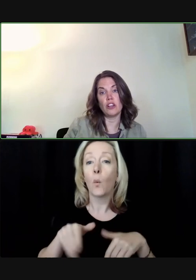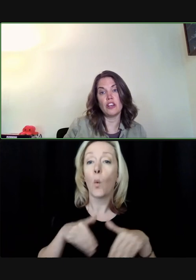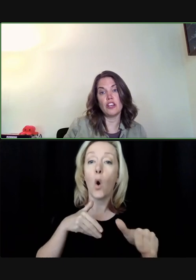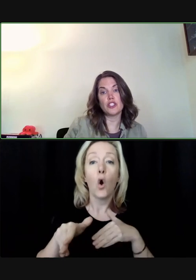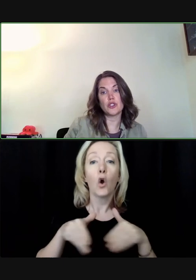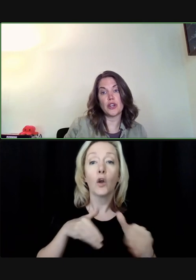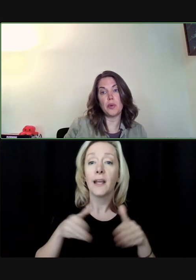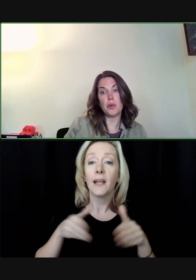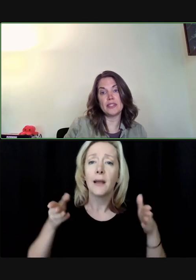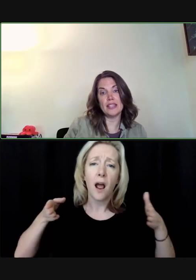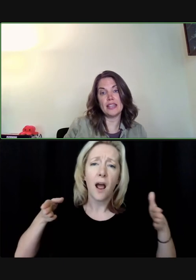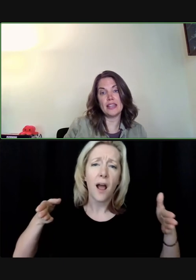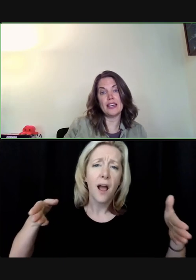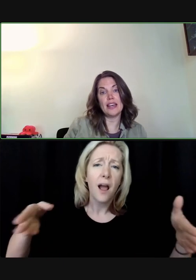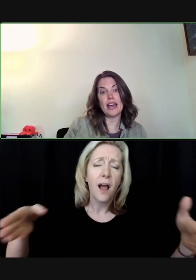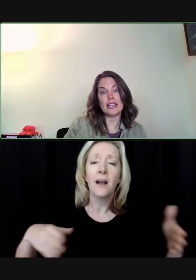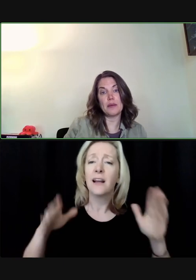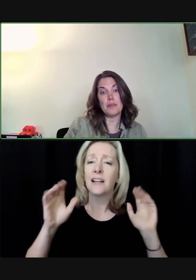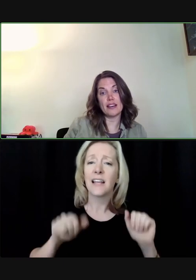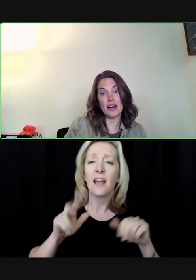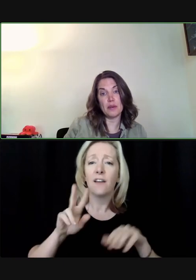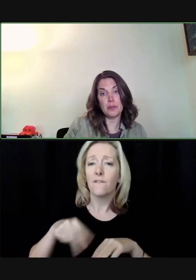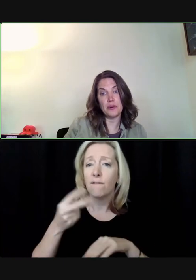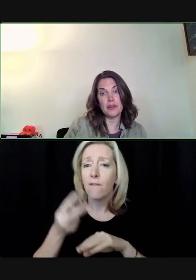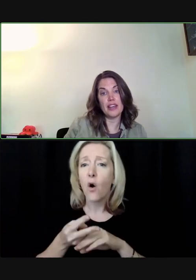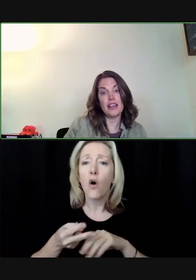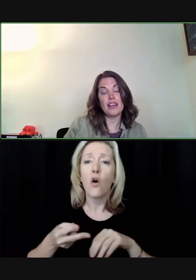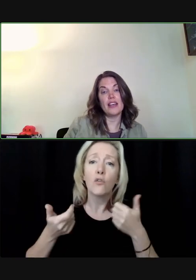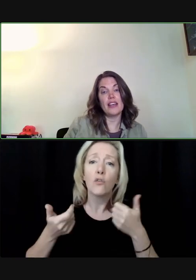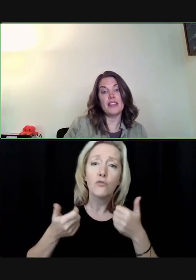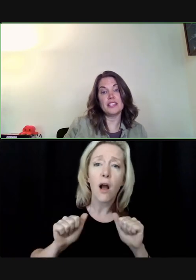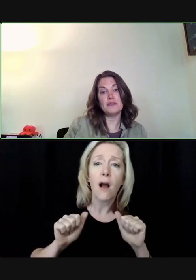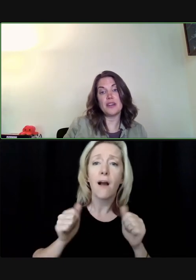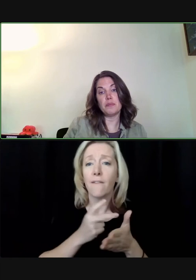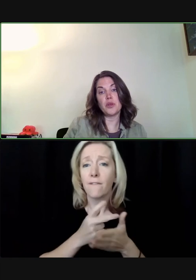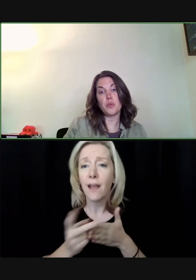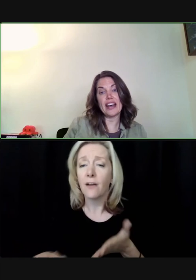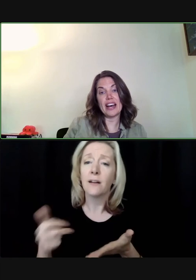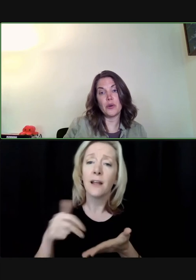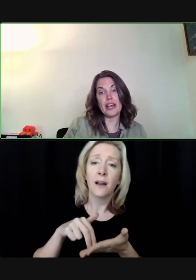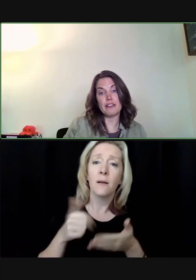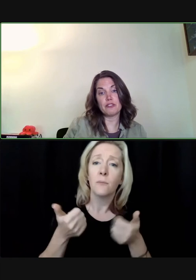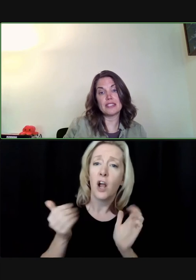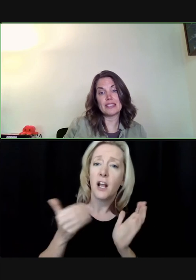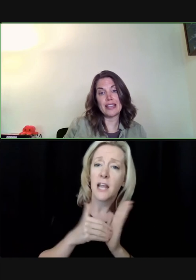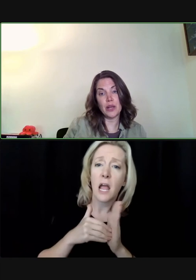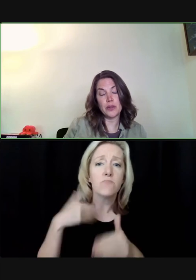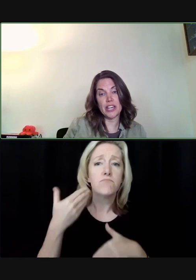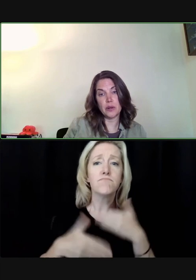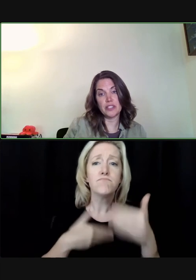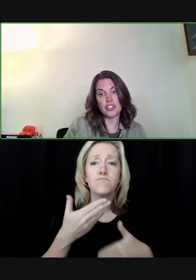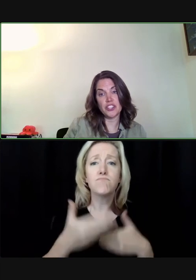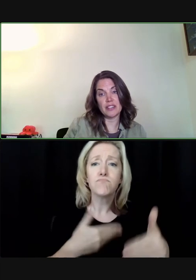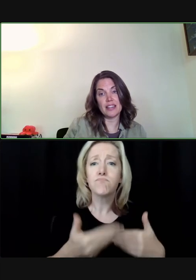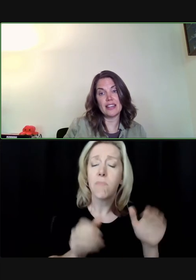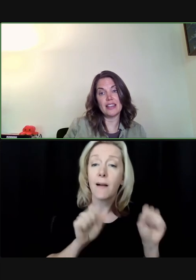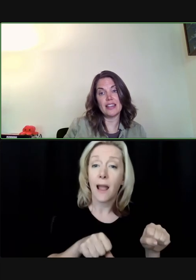to fall, scrape one's knee, and get back up, then development without effortless